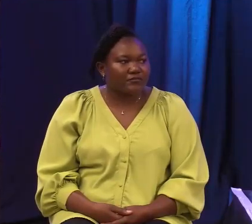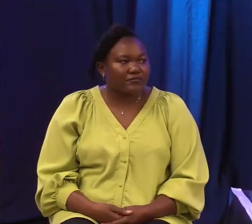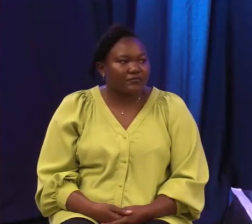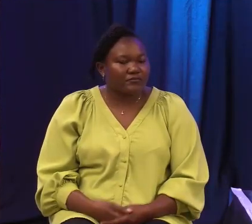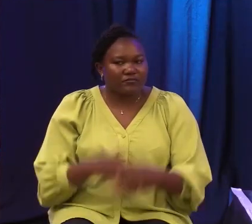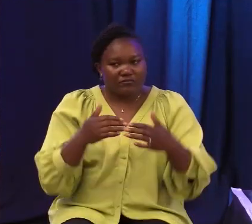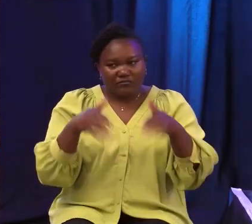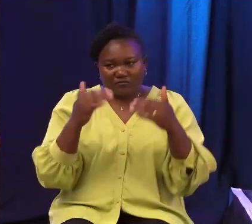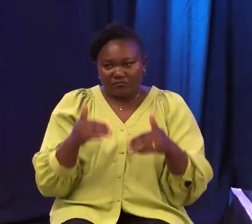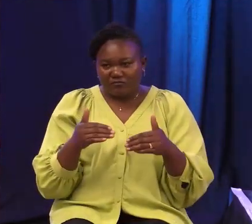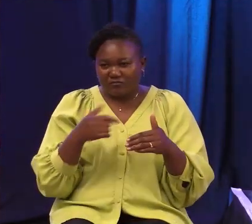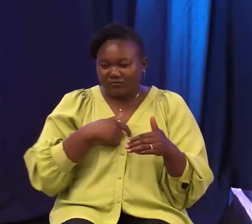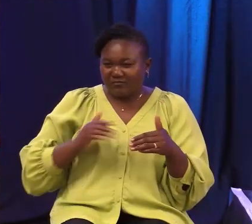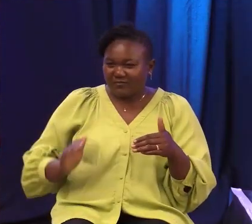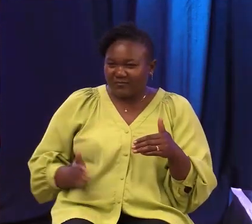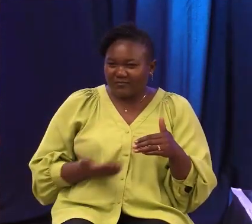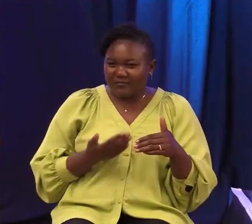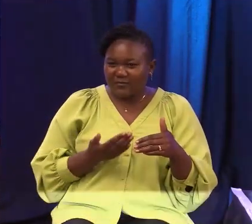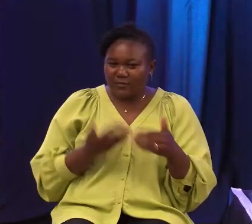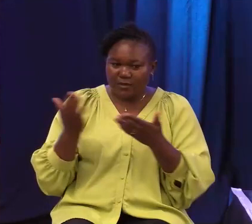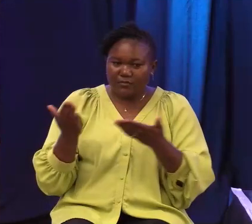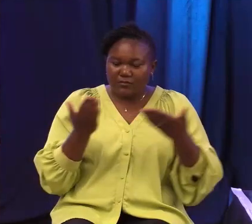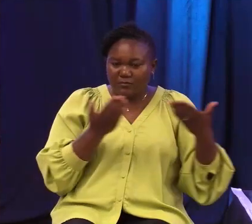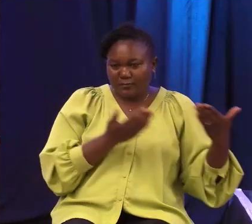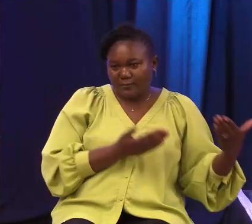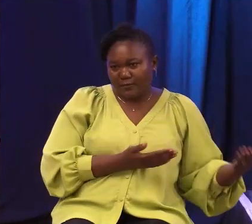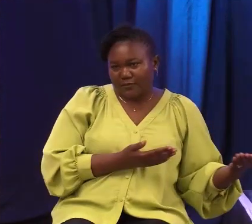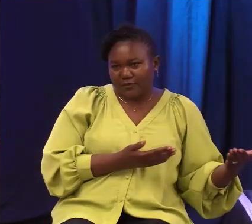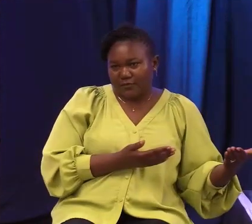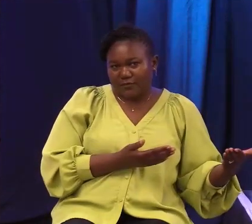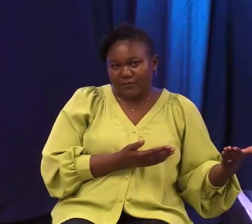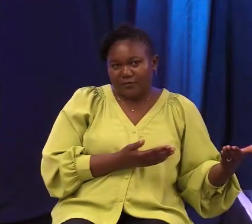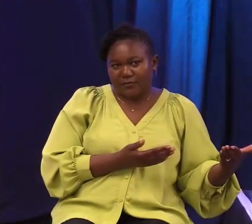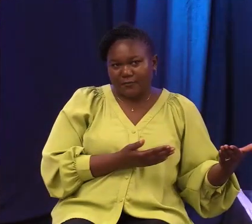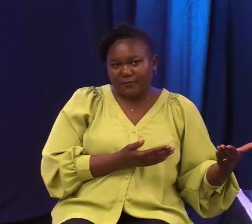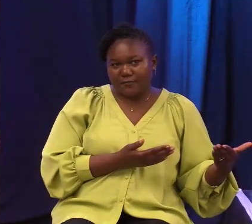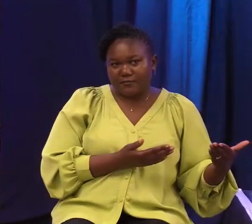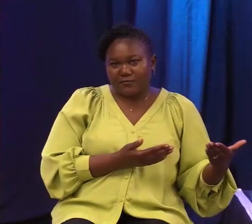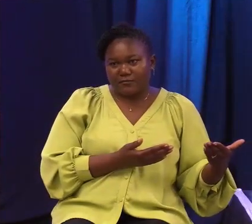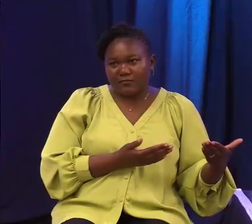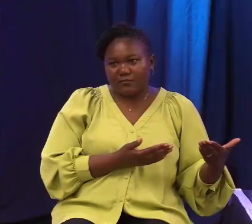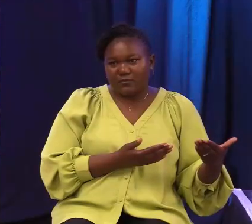Up next, I would like to call Helia to the podium for her winner brief. Thank you.